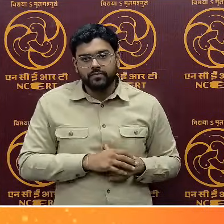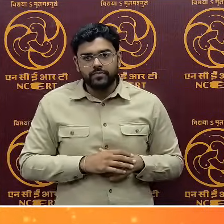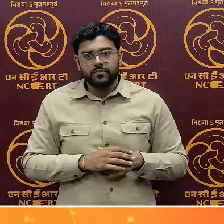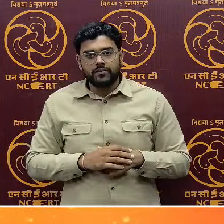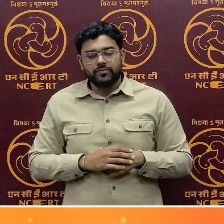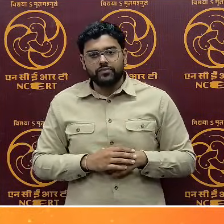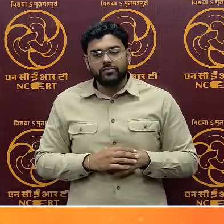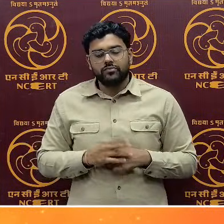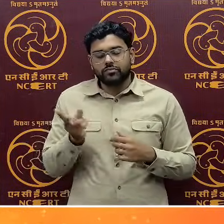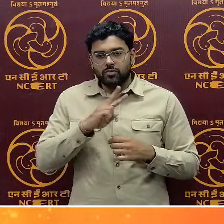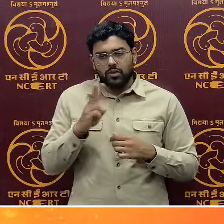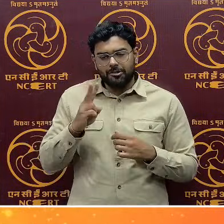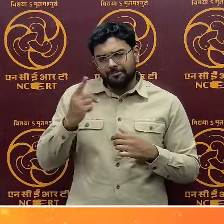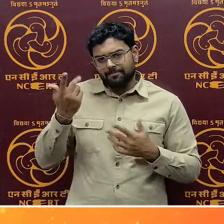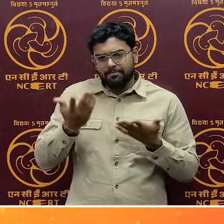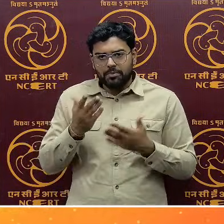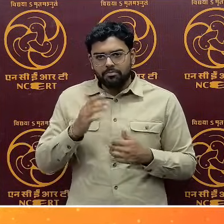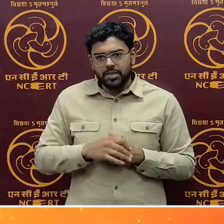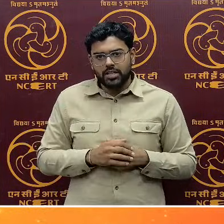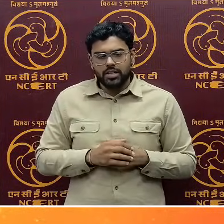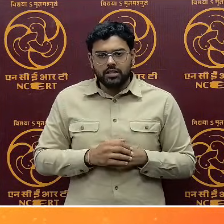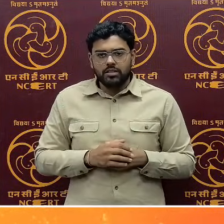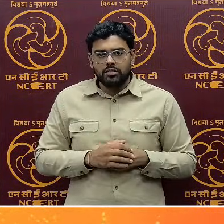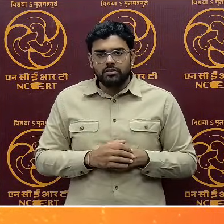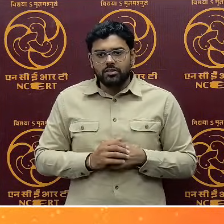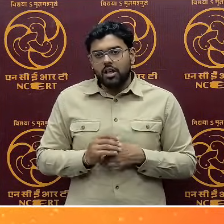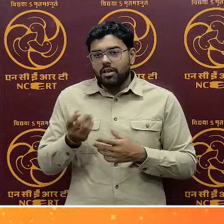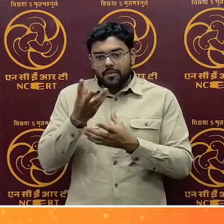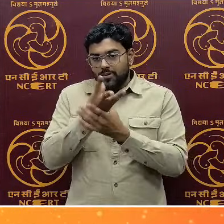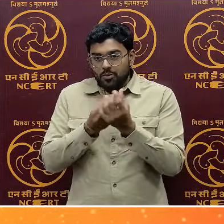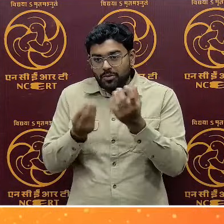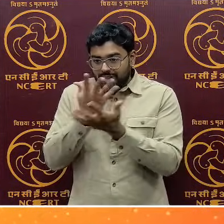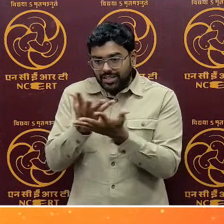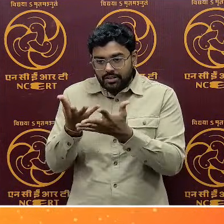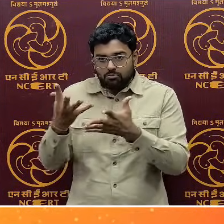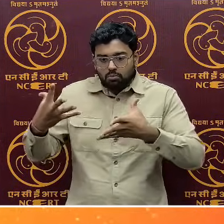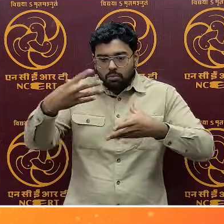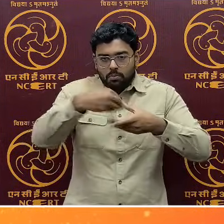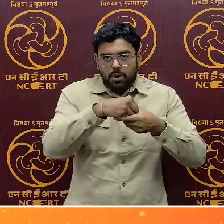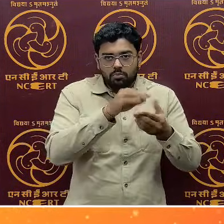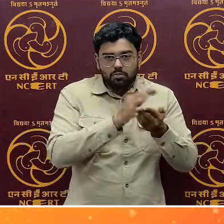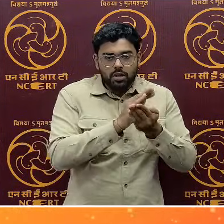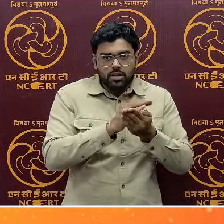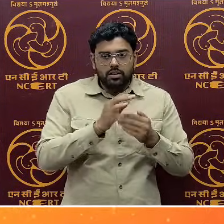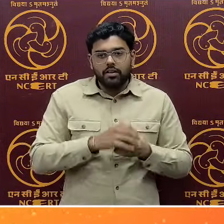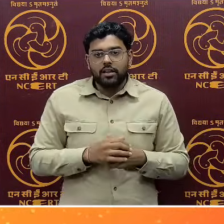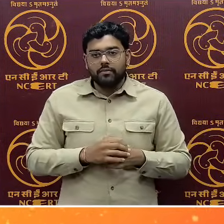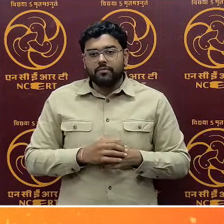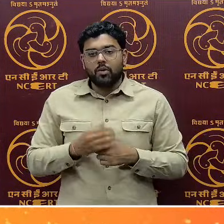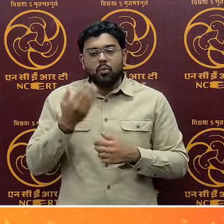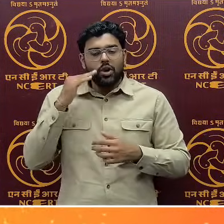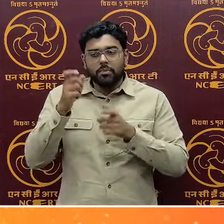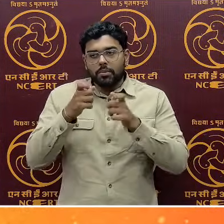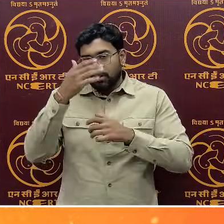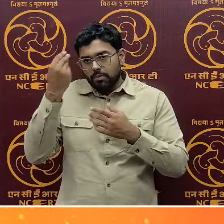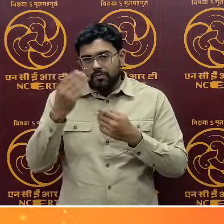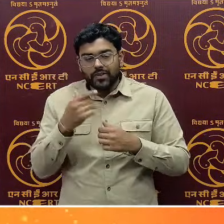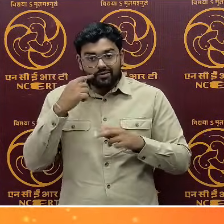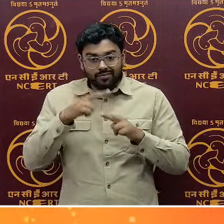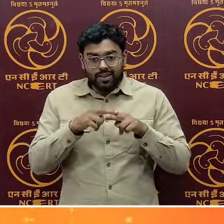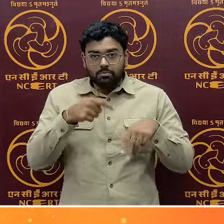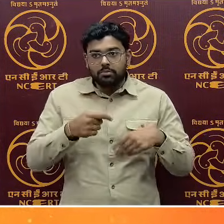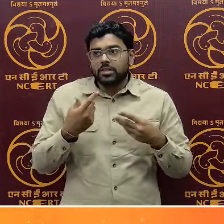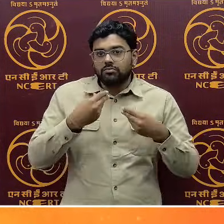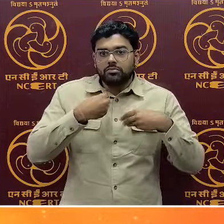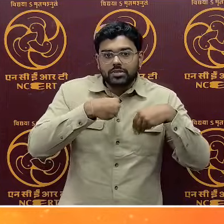So, they have hidden the all the loot until the things cool down, because if they knowingly